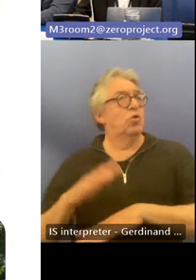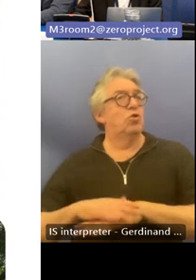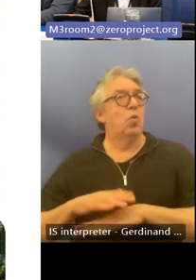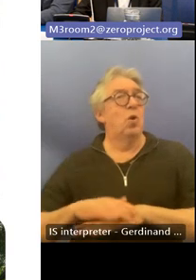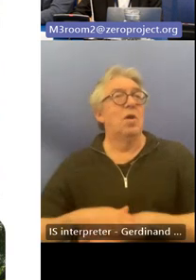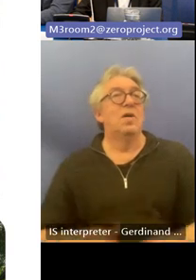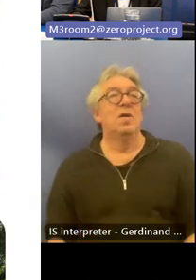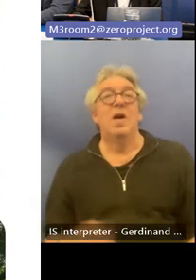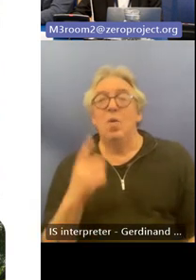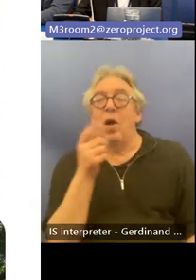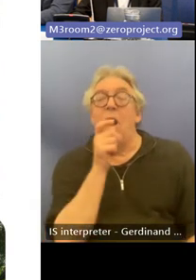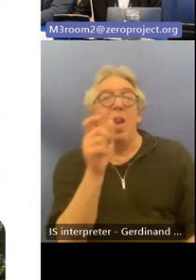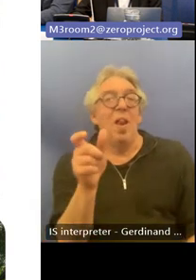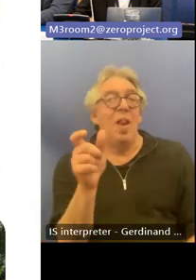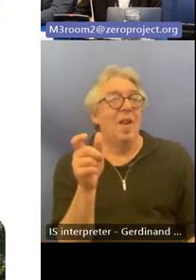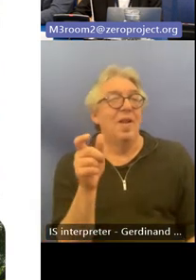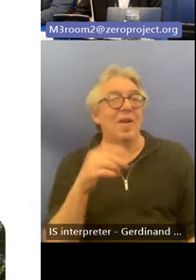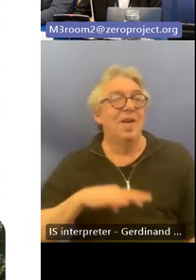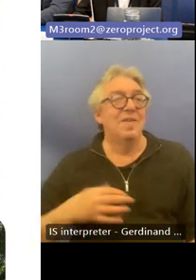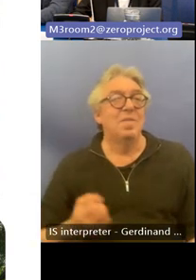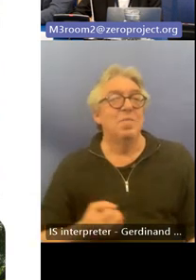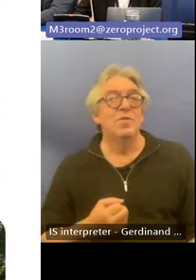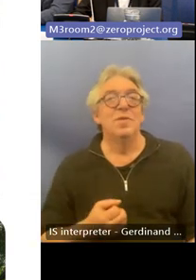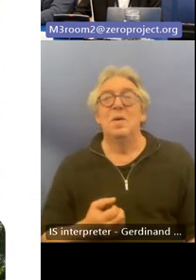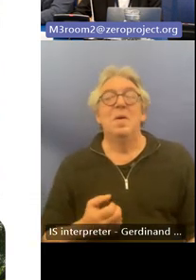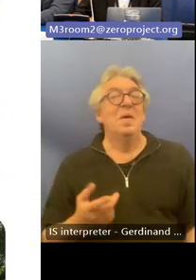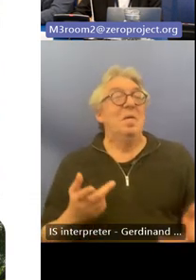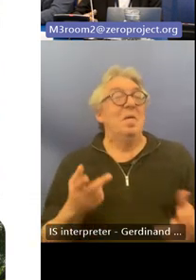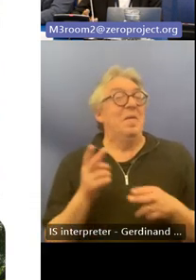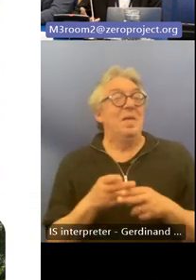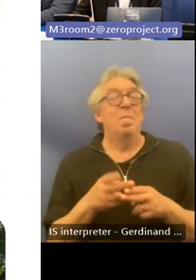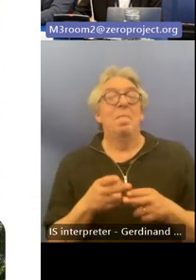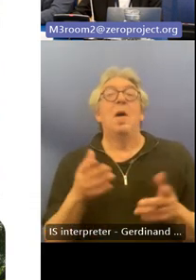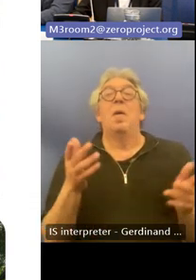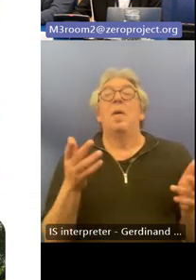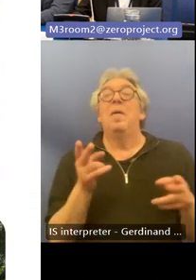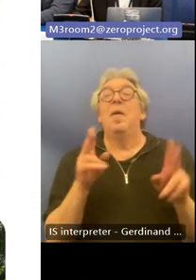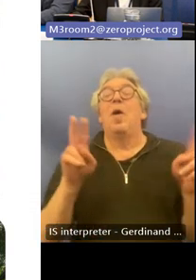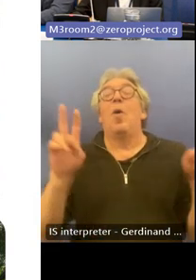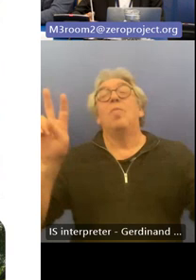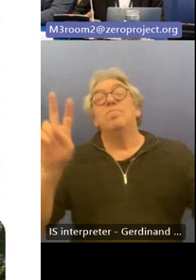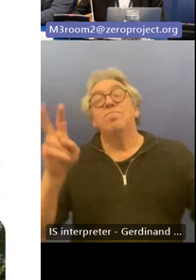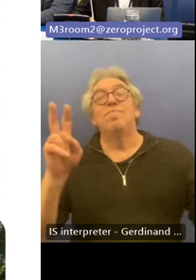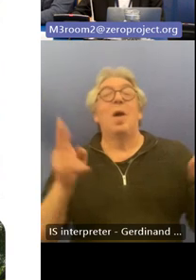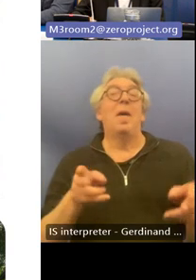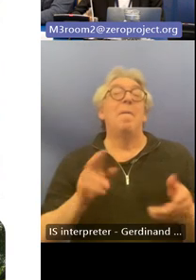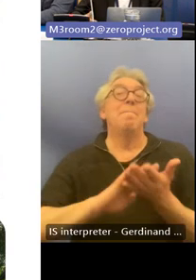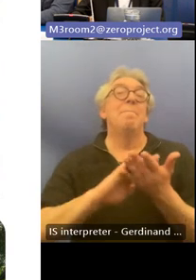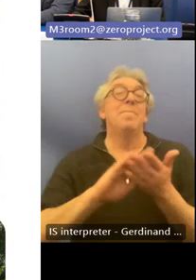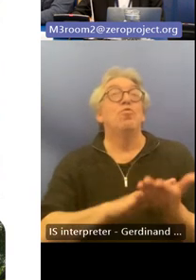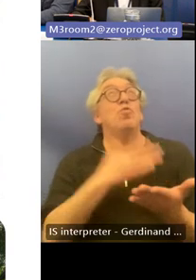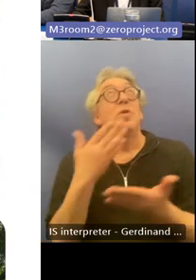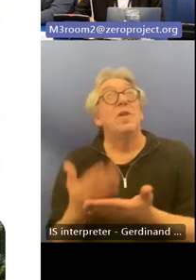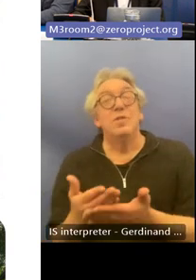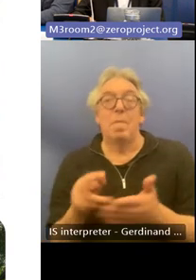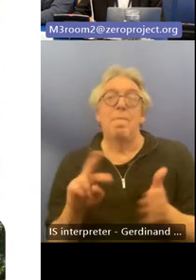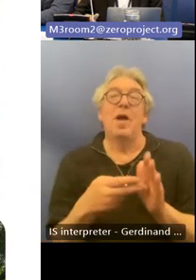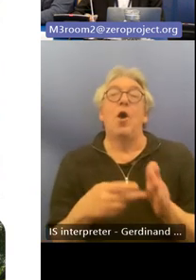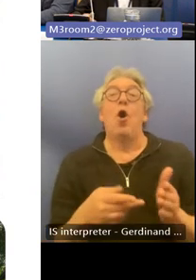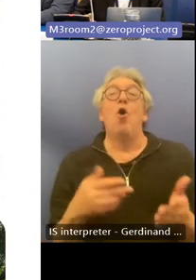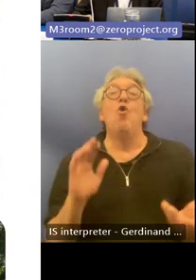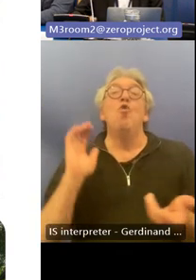means friends of children with disability. So we have improved the